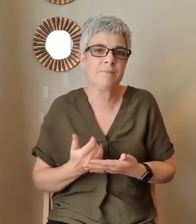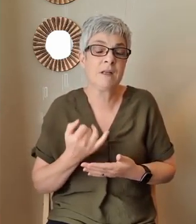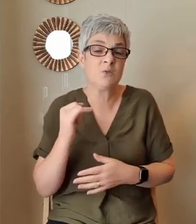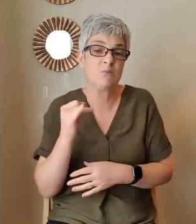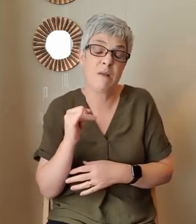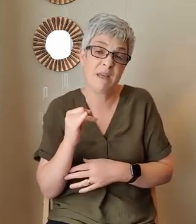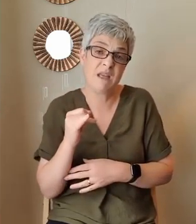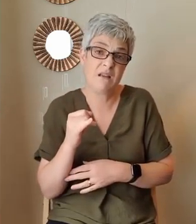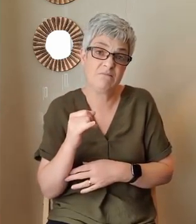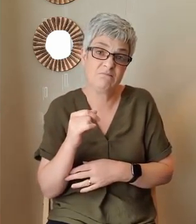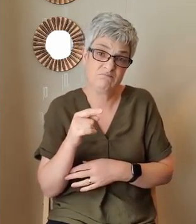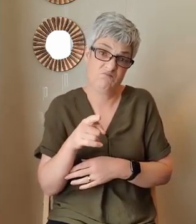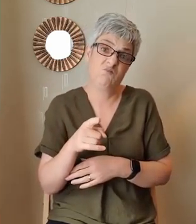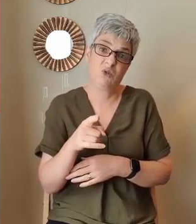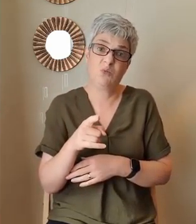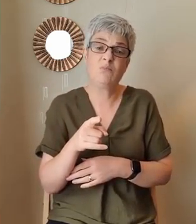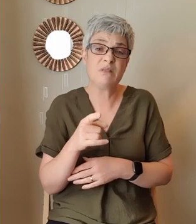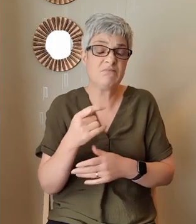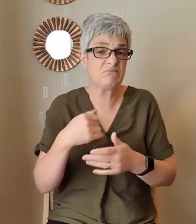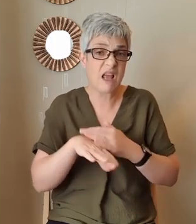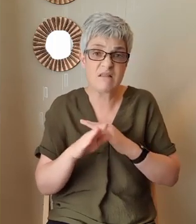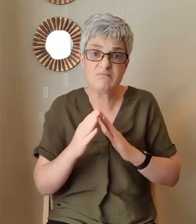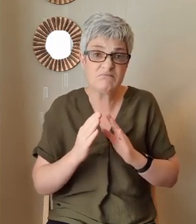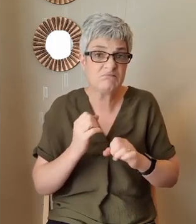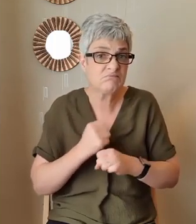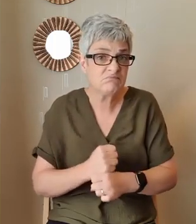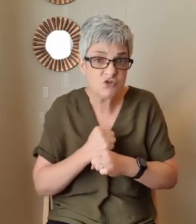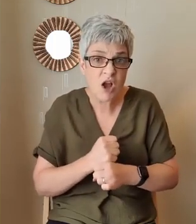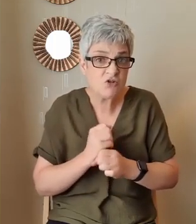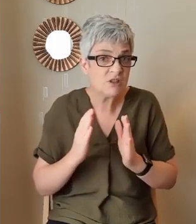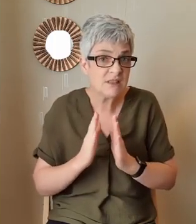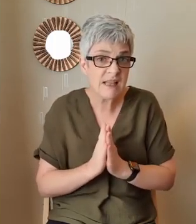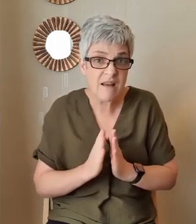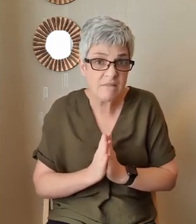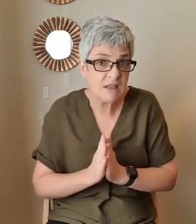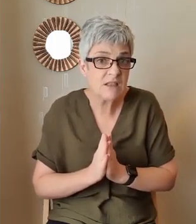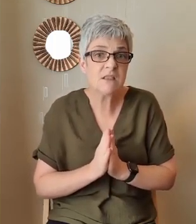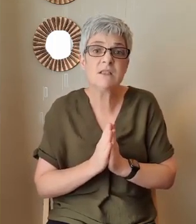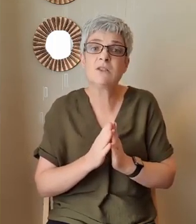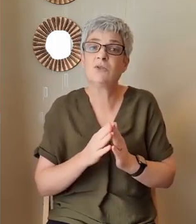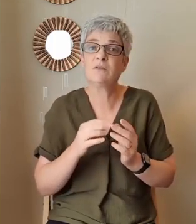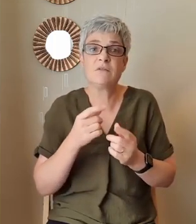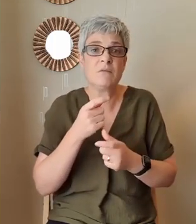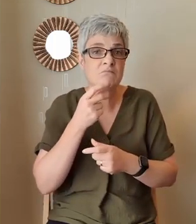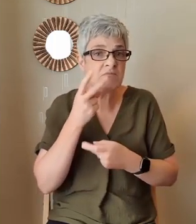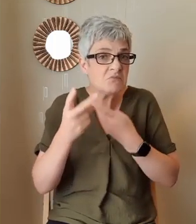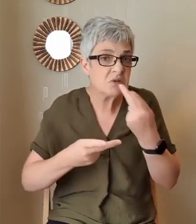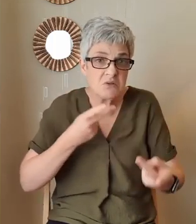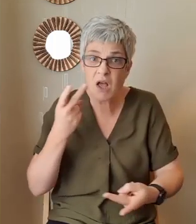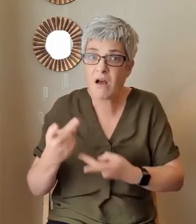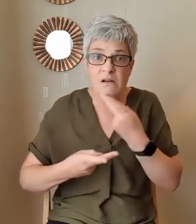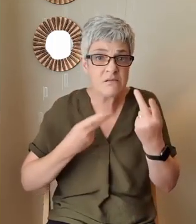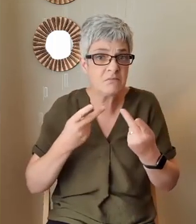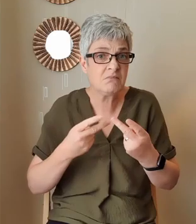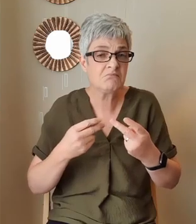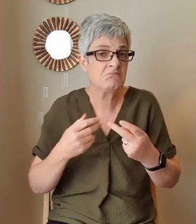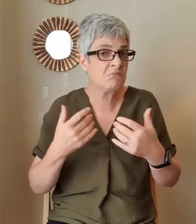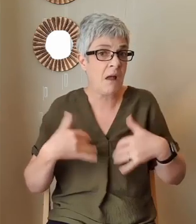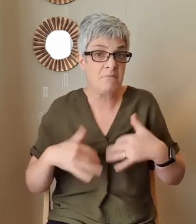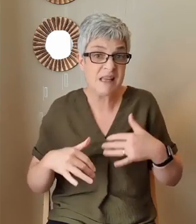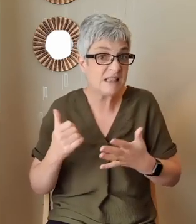So maybe you've been in many a church service. Maybe you've mouthed many of the words of our hymns, Amazing Grace amongst